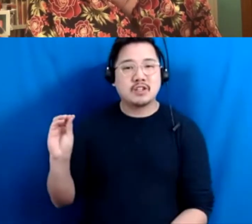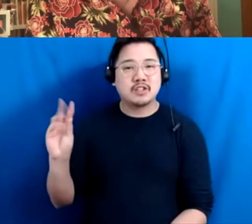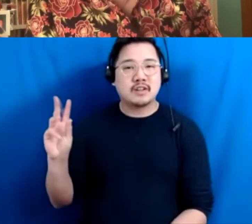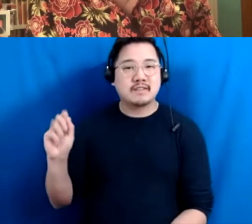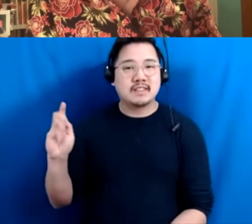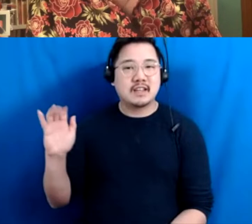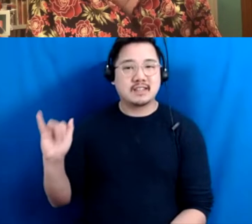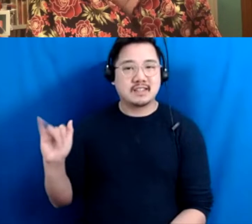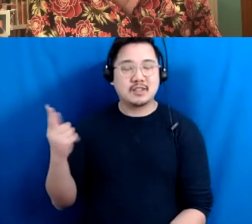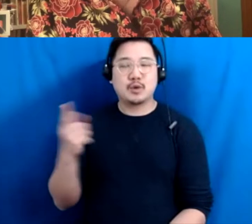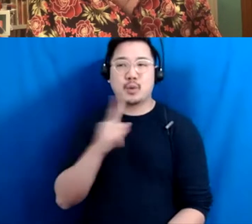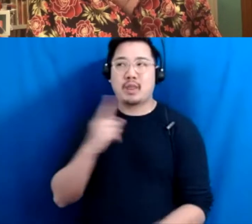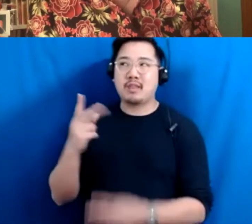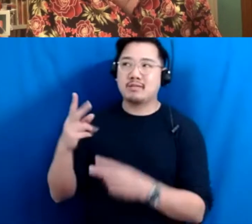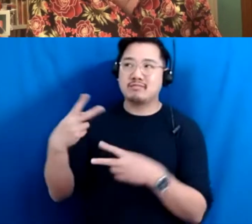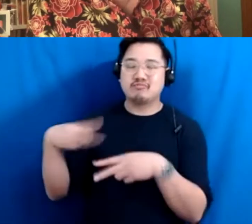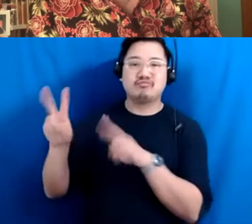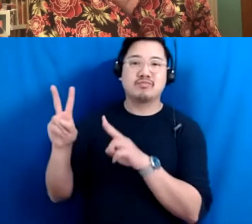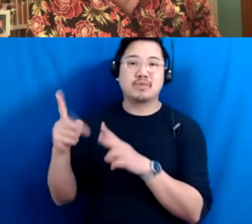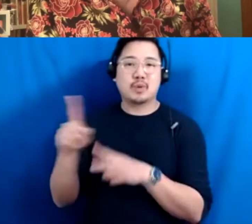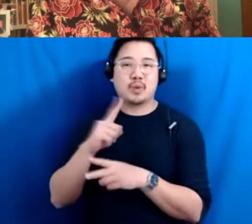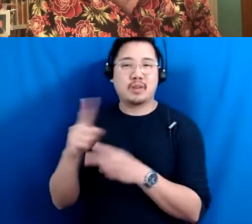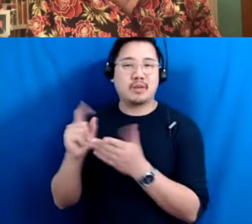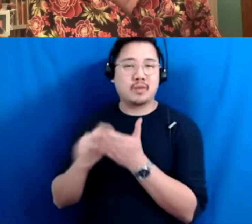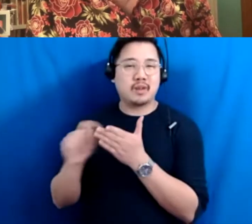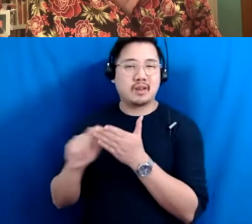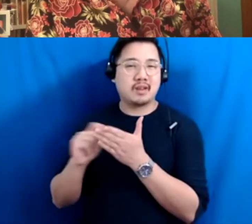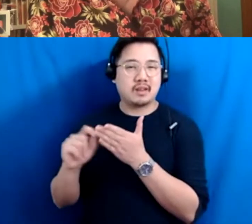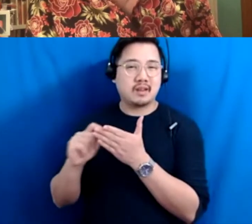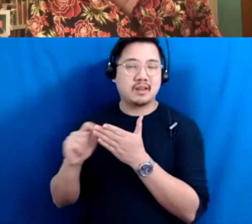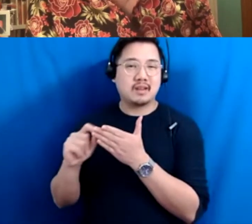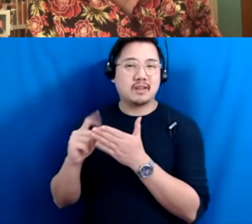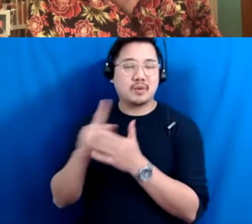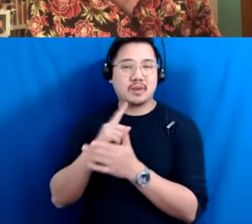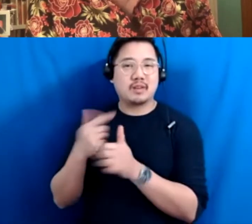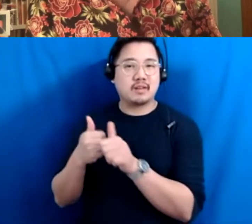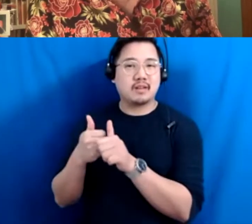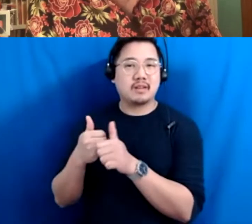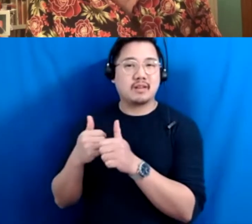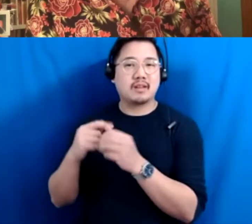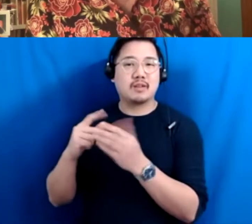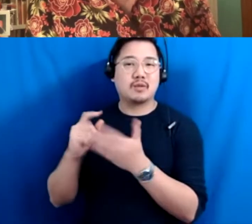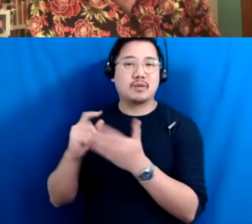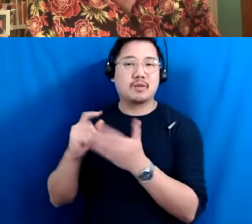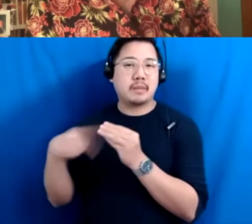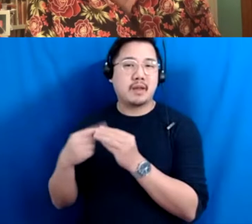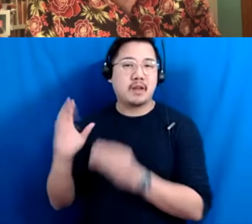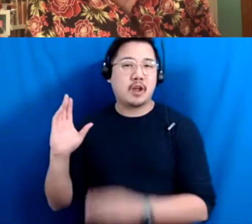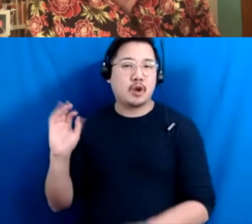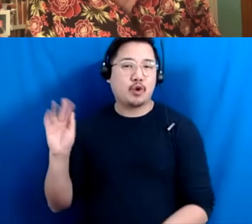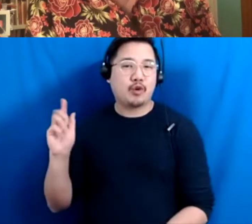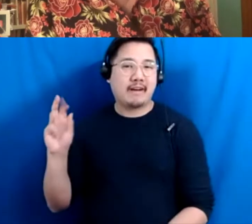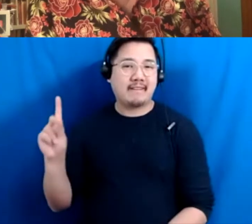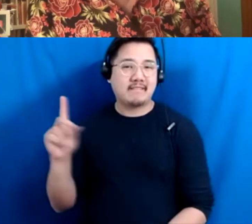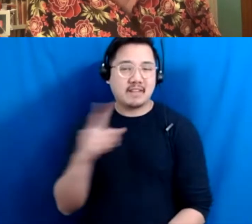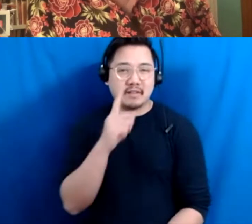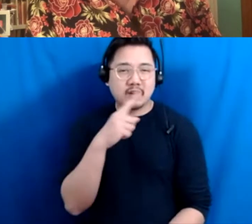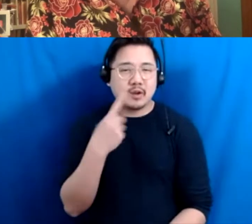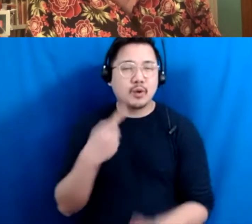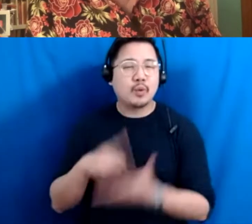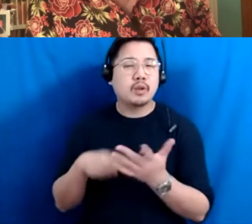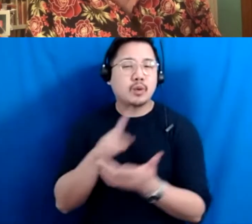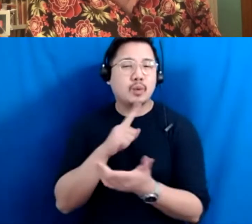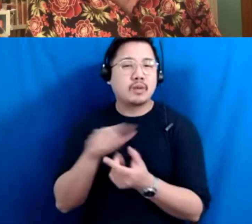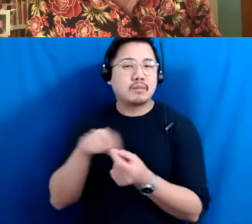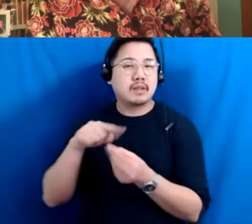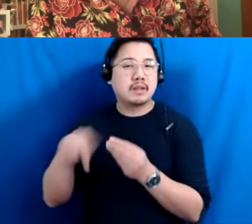to write outside some of the constraints or received ideas of crafted fiction, in quotes. What are some of the specific elements